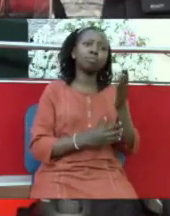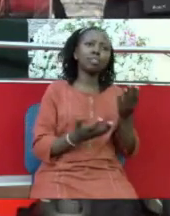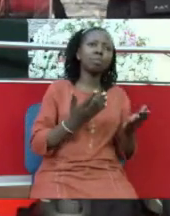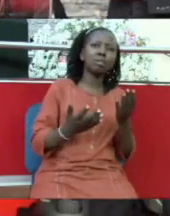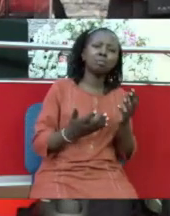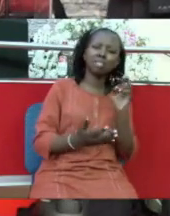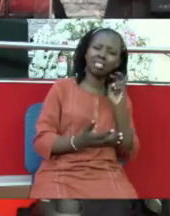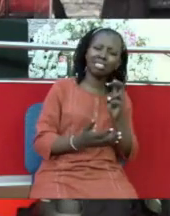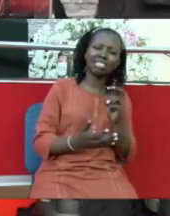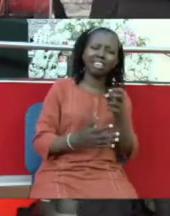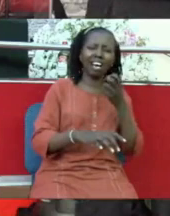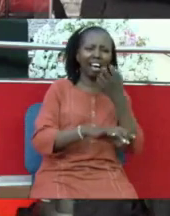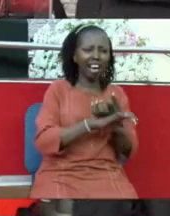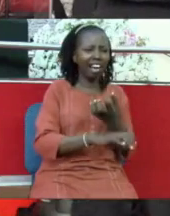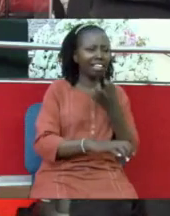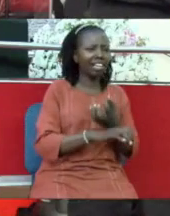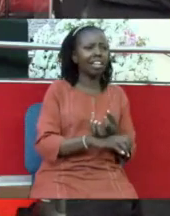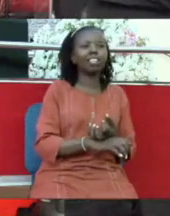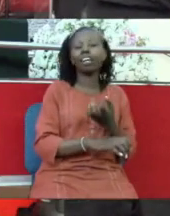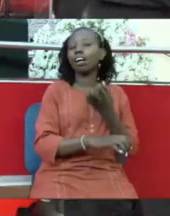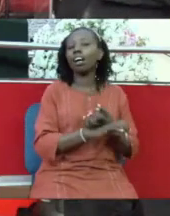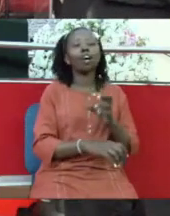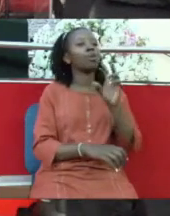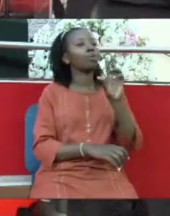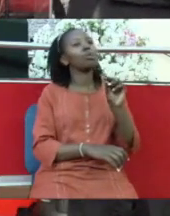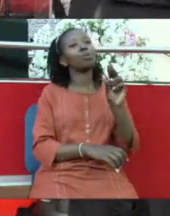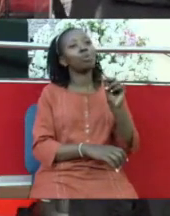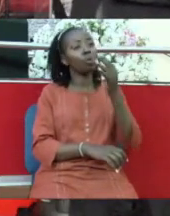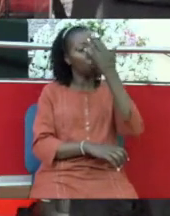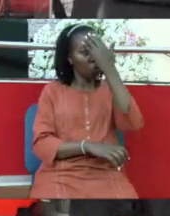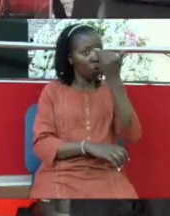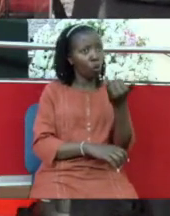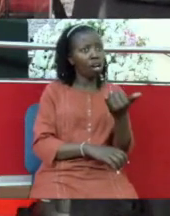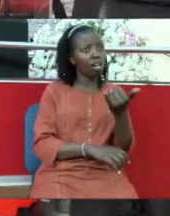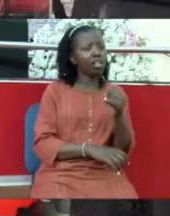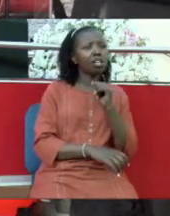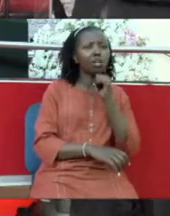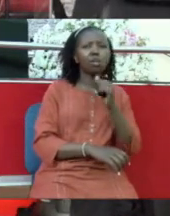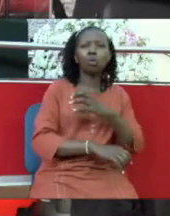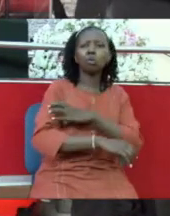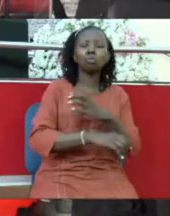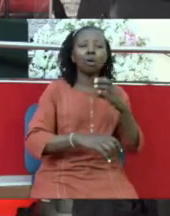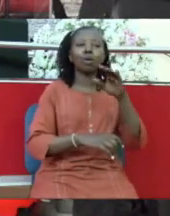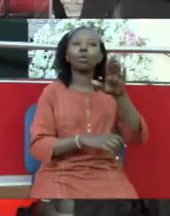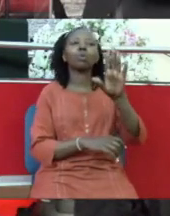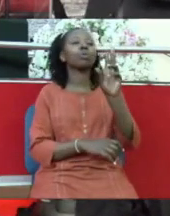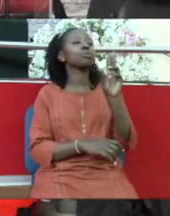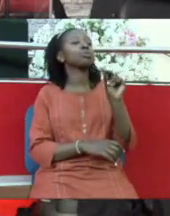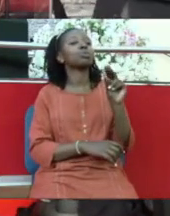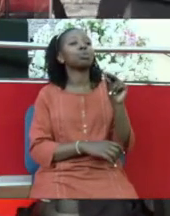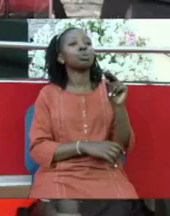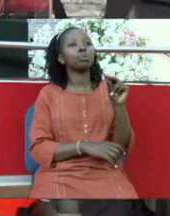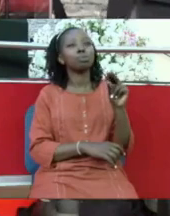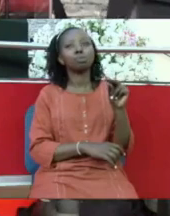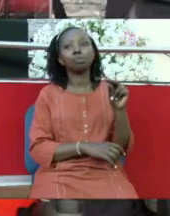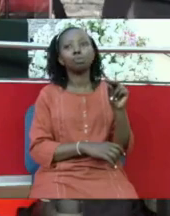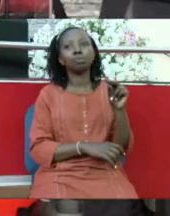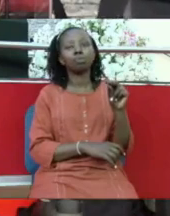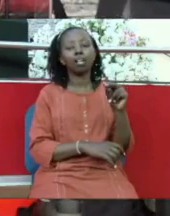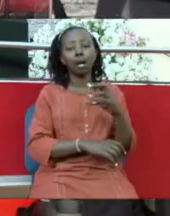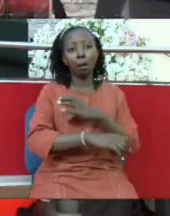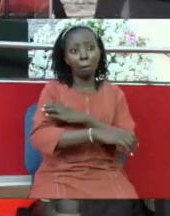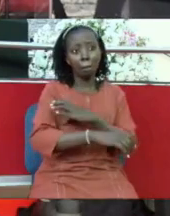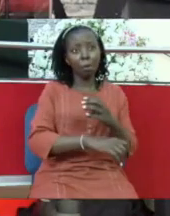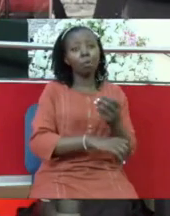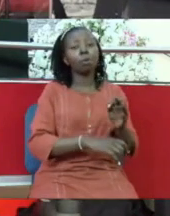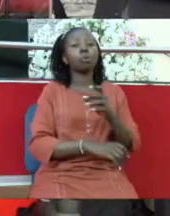not difficult. Japo kuwa huonekana kama ni ngumu, si ngumu. Because it is not in your power or mine. Si kwa nguvu zako ama zangu. It is in the power